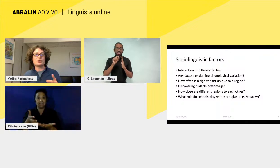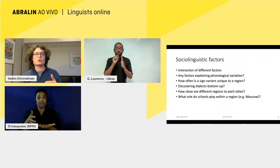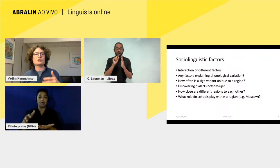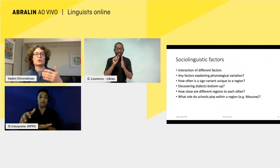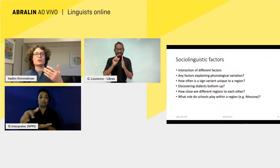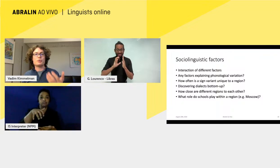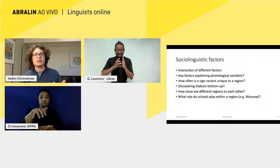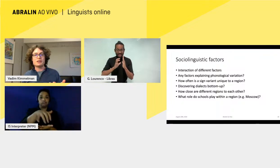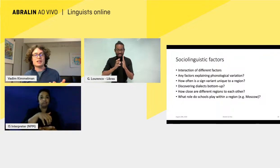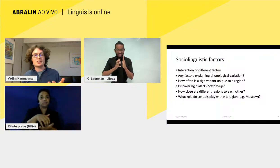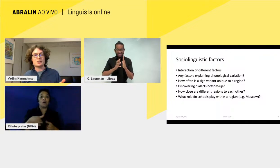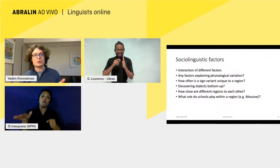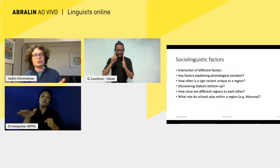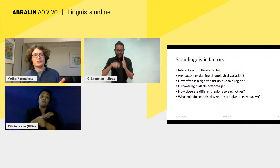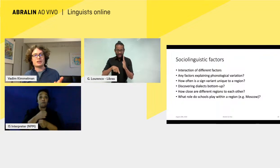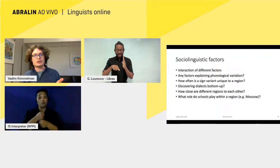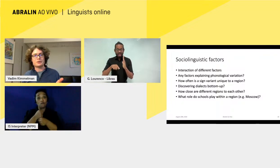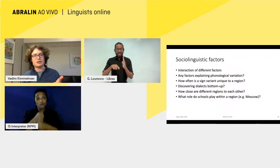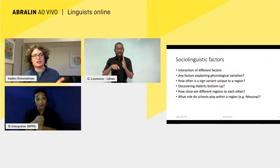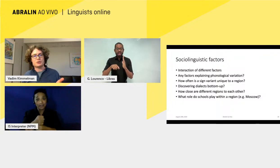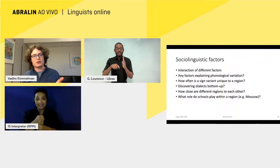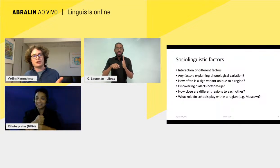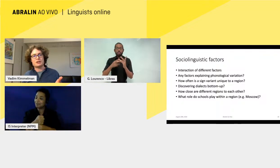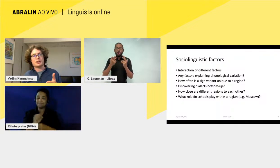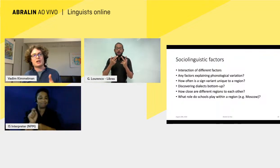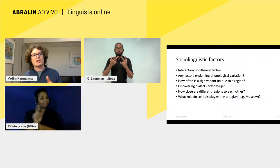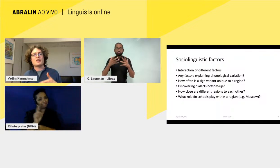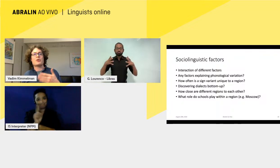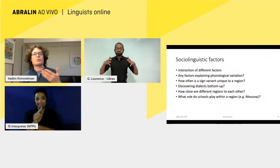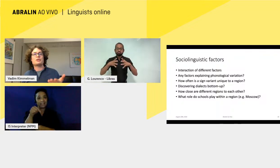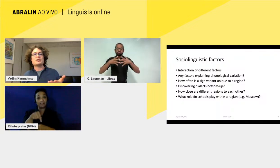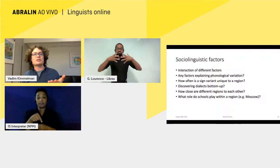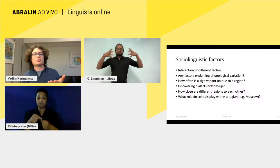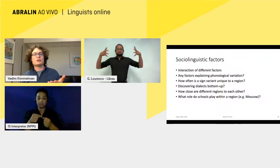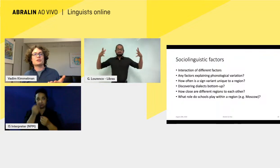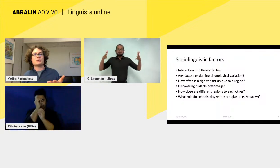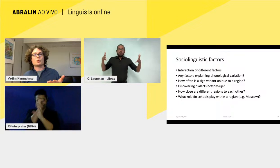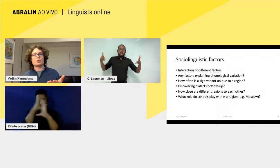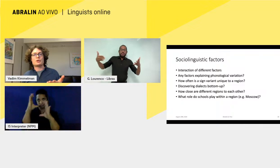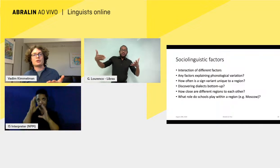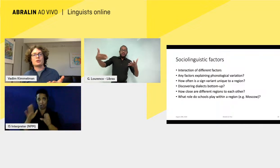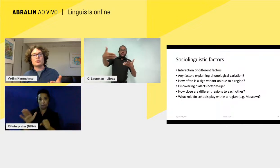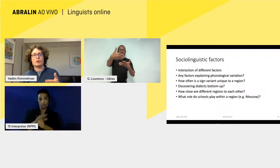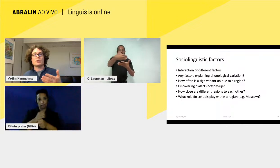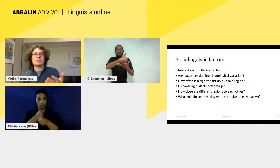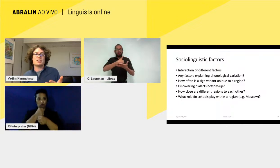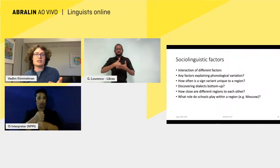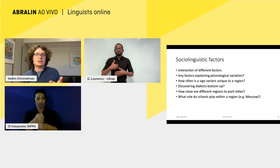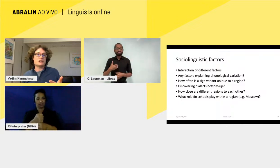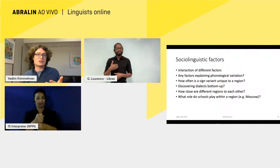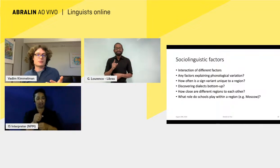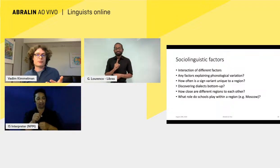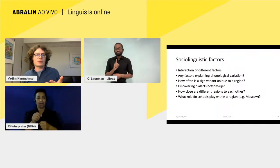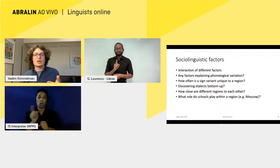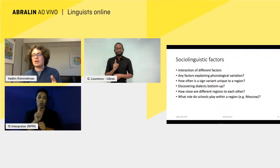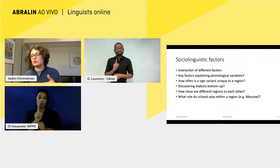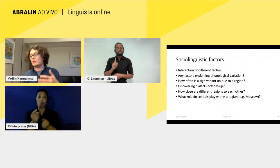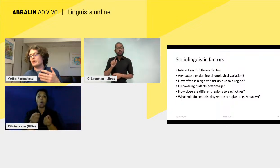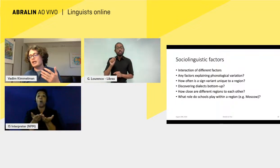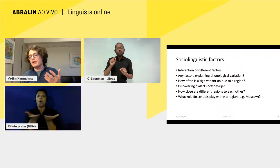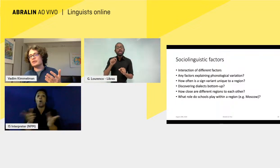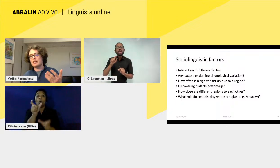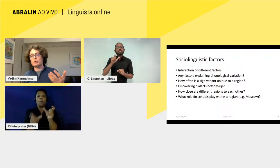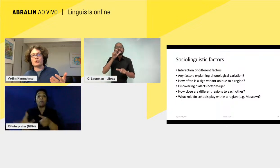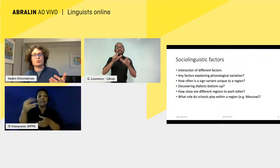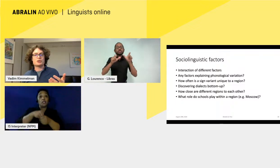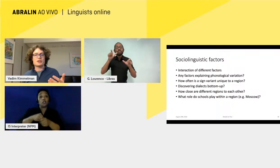representative. It was not built as a representative database. The participants were volunteers. So